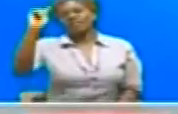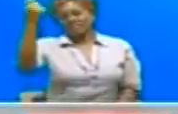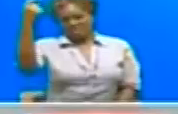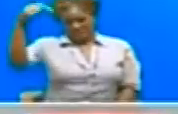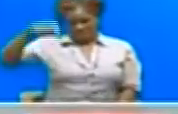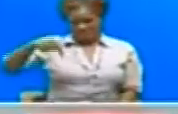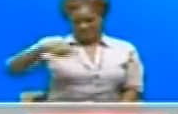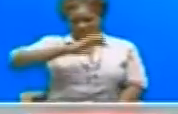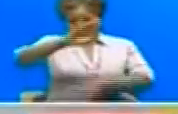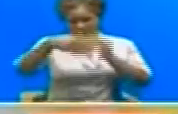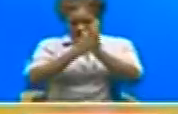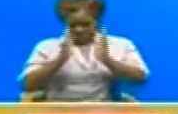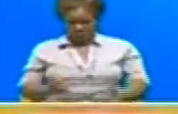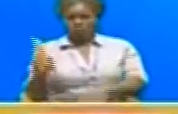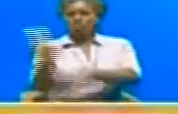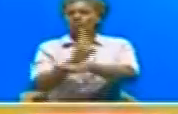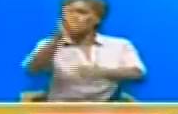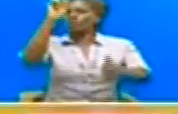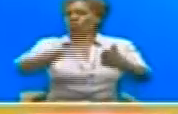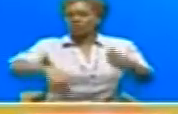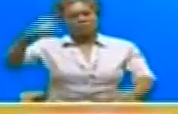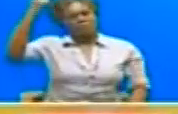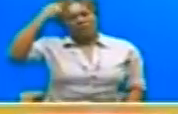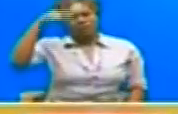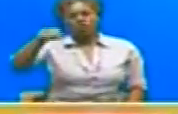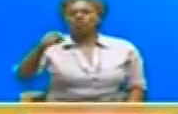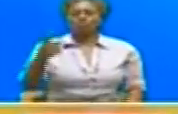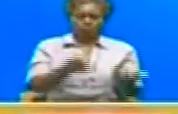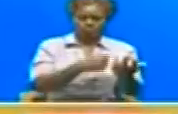kila mtu anatumia akili. So, we kula hesabu yako ukae mbele.